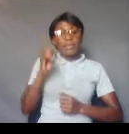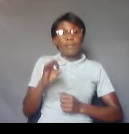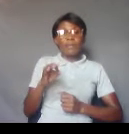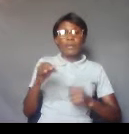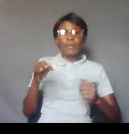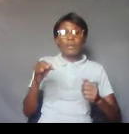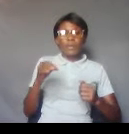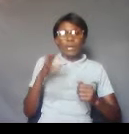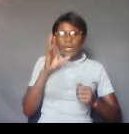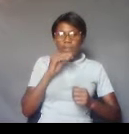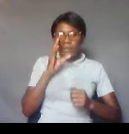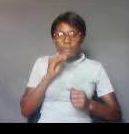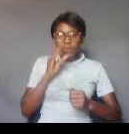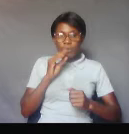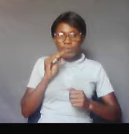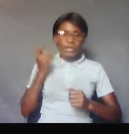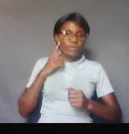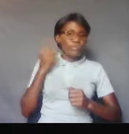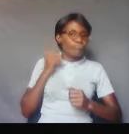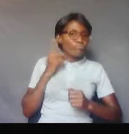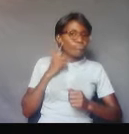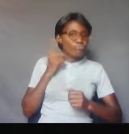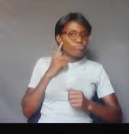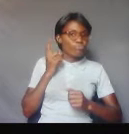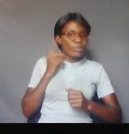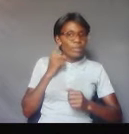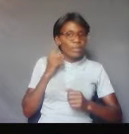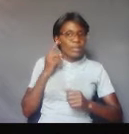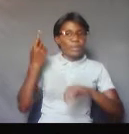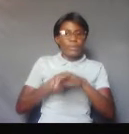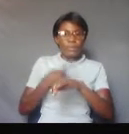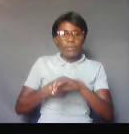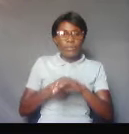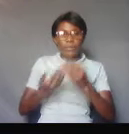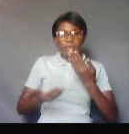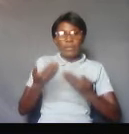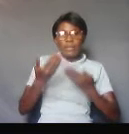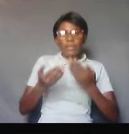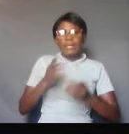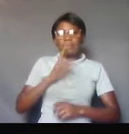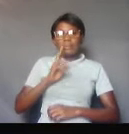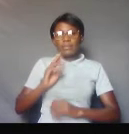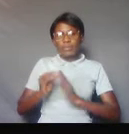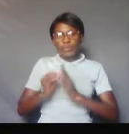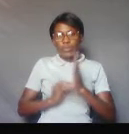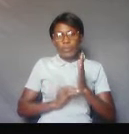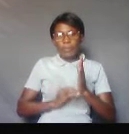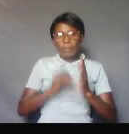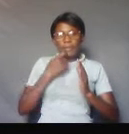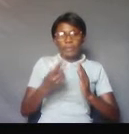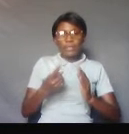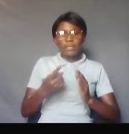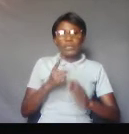about this in our everyday faith context, we might come up with sort of the answer that there's a